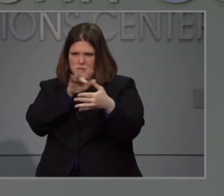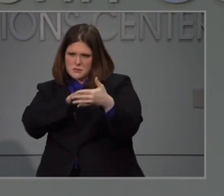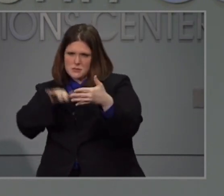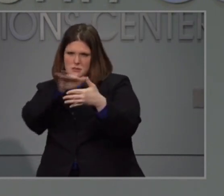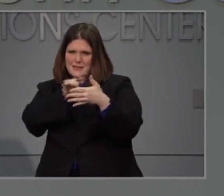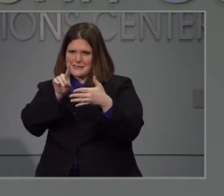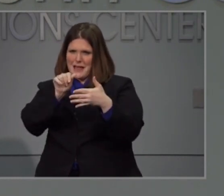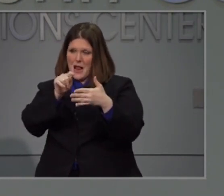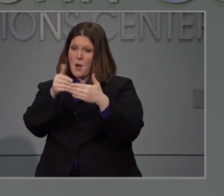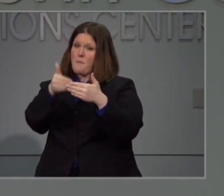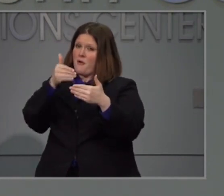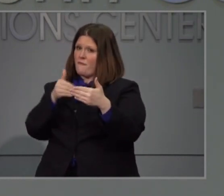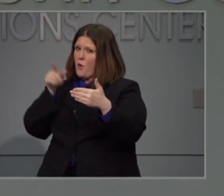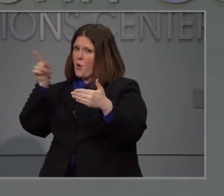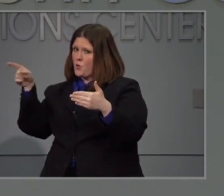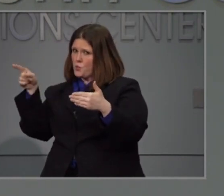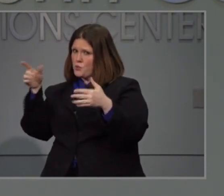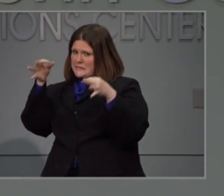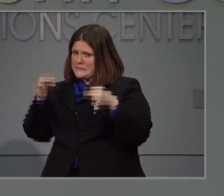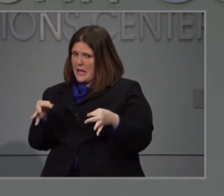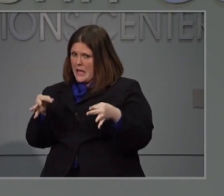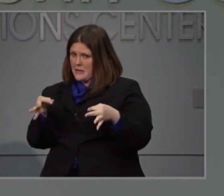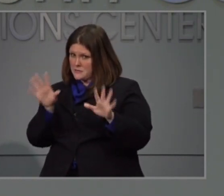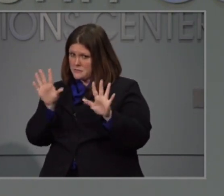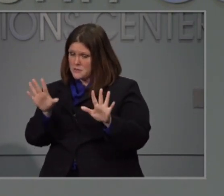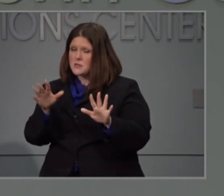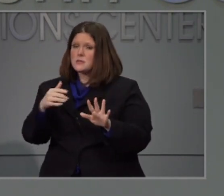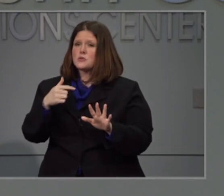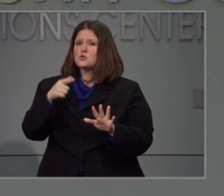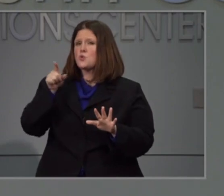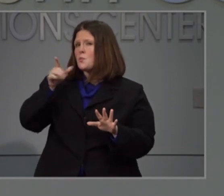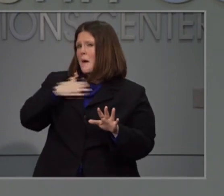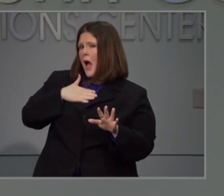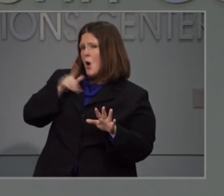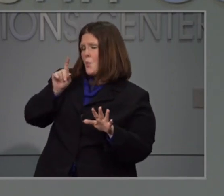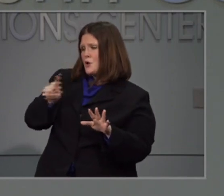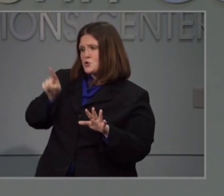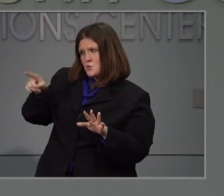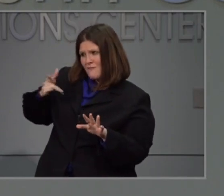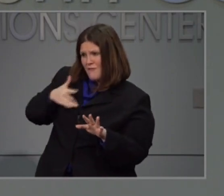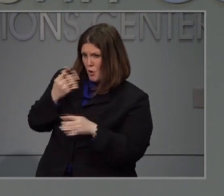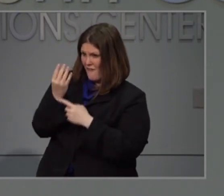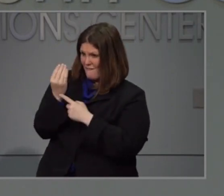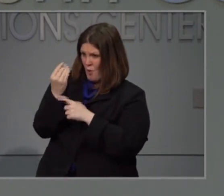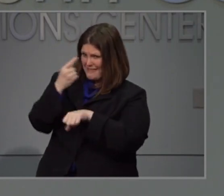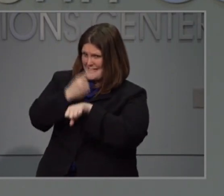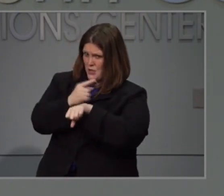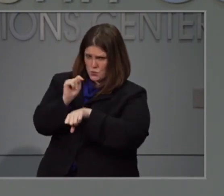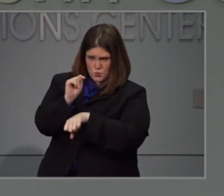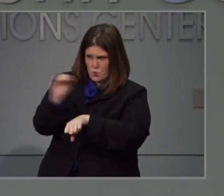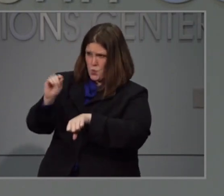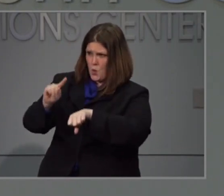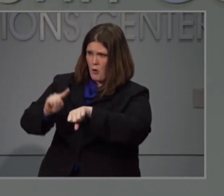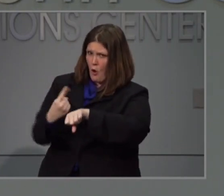make a new decision. My question for you is, do you feel like 14 days is too long of a time to